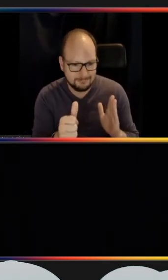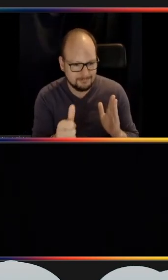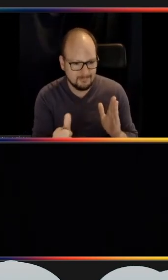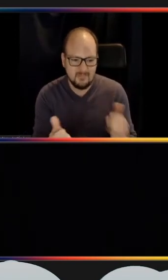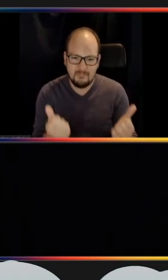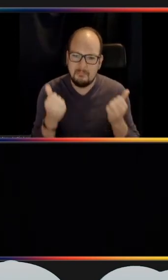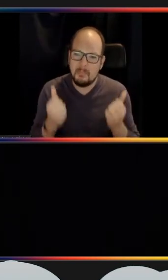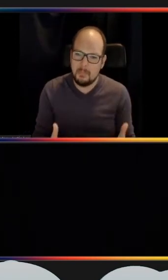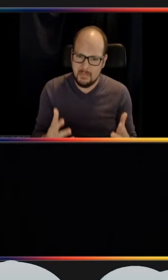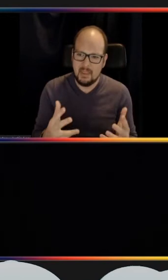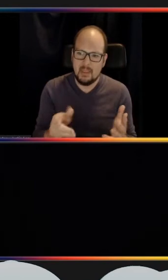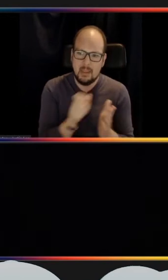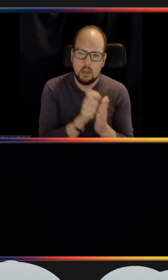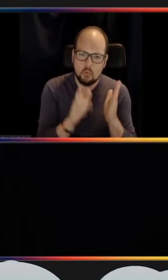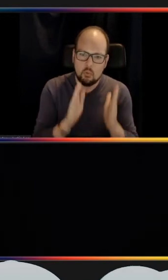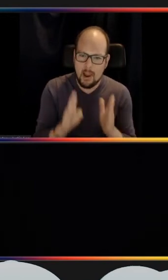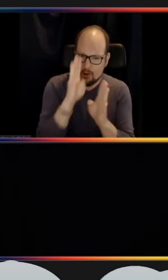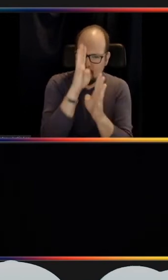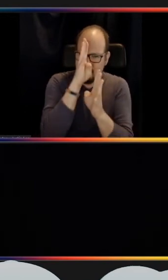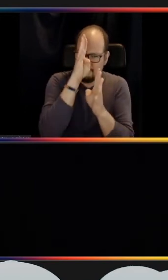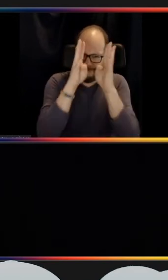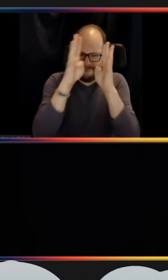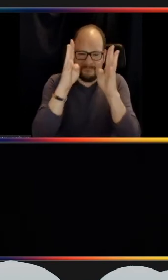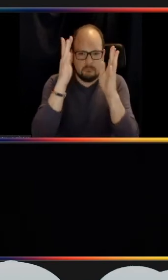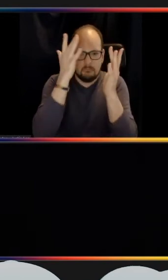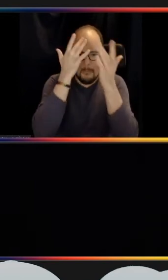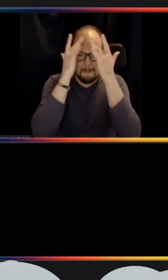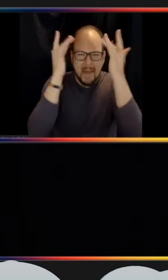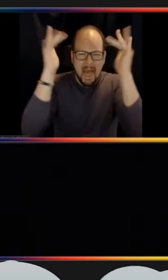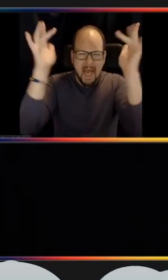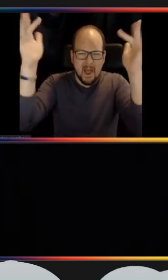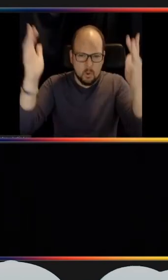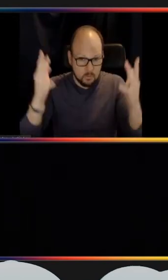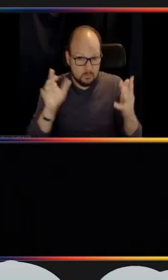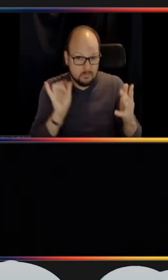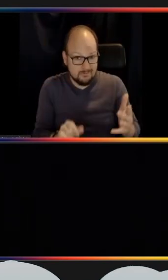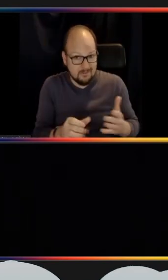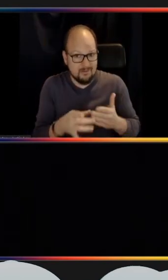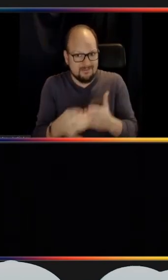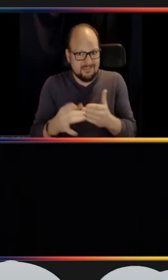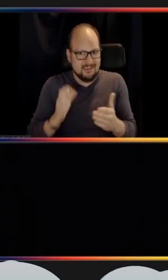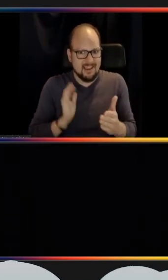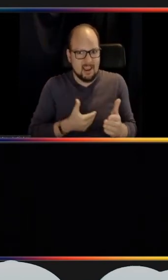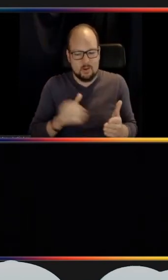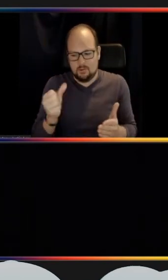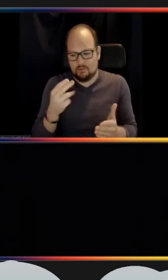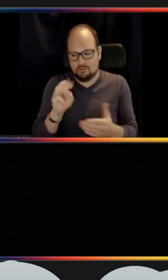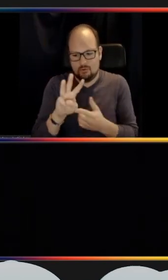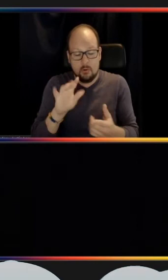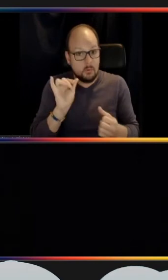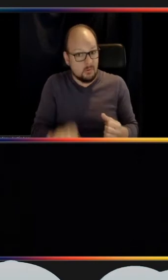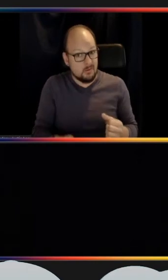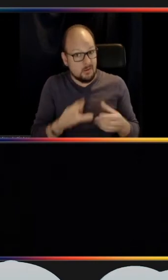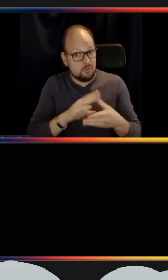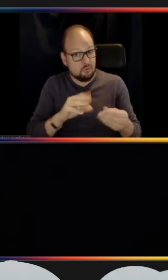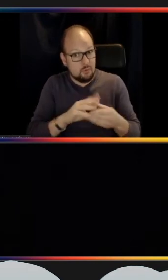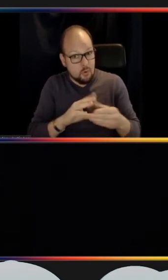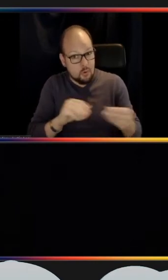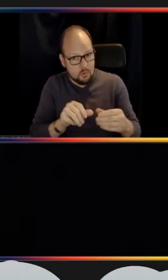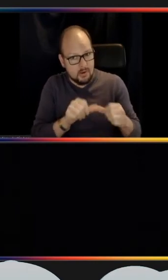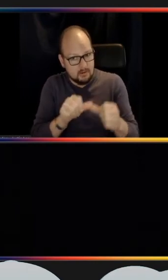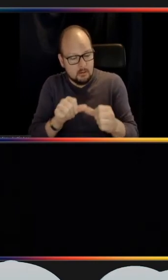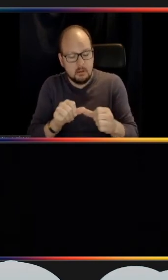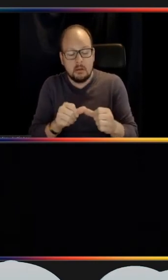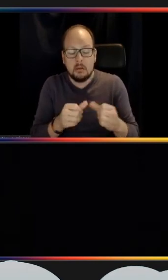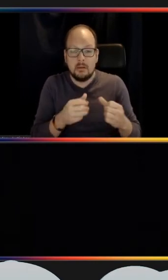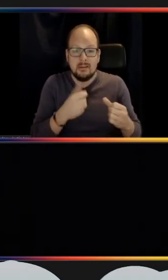writers that make the show what it is. I'm very interested to see where the story keeps going. Obviously, we see at the beginning of the